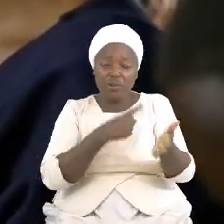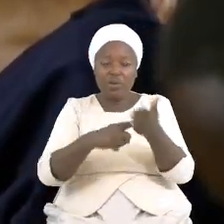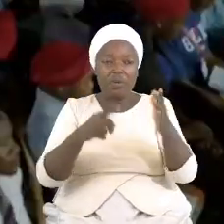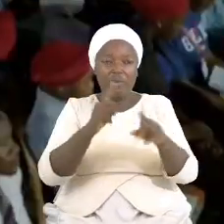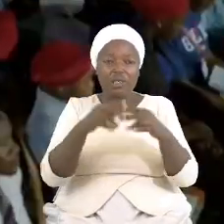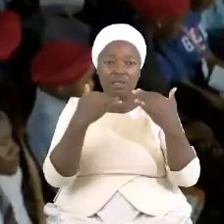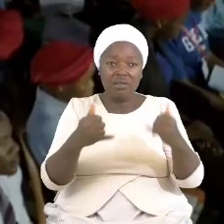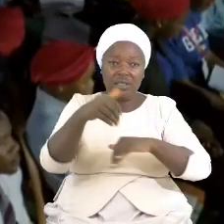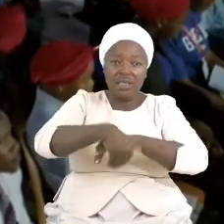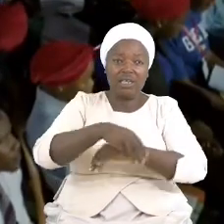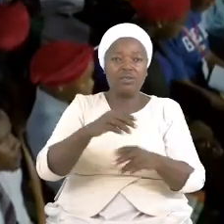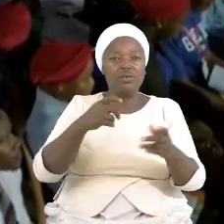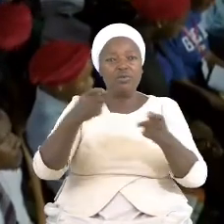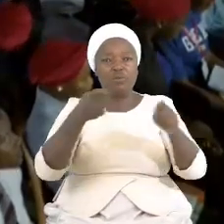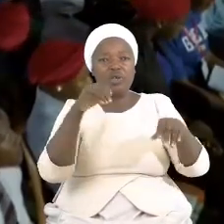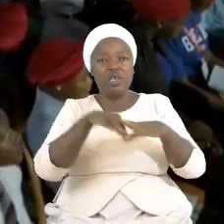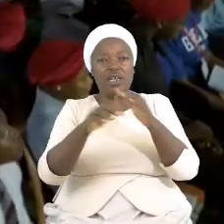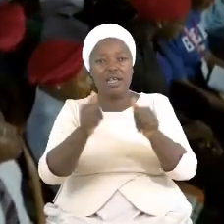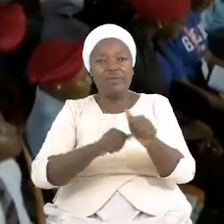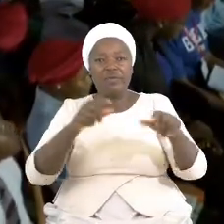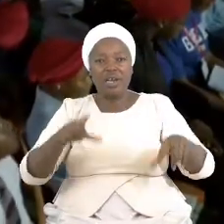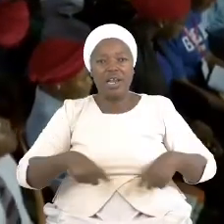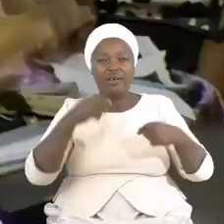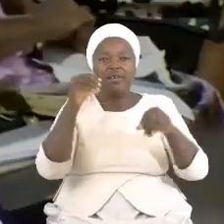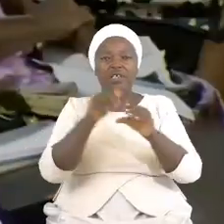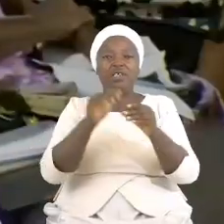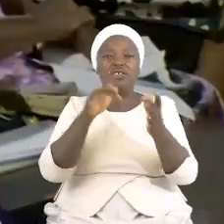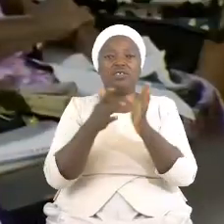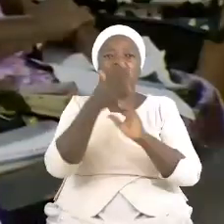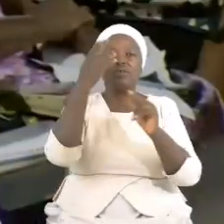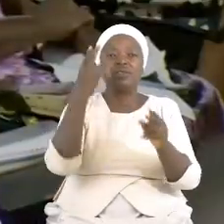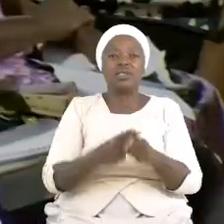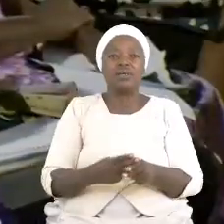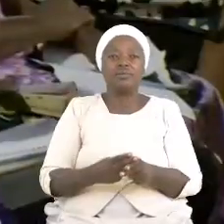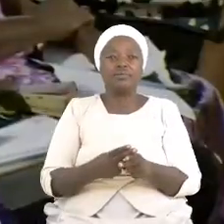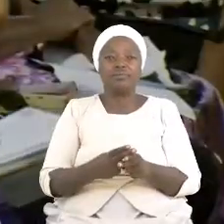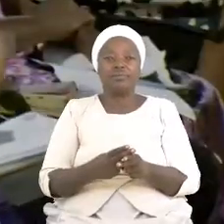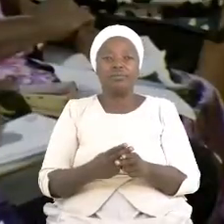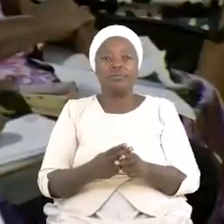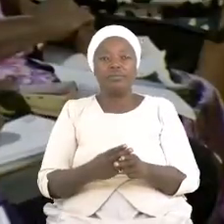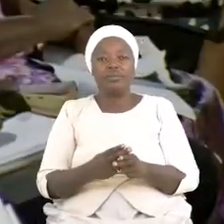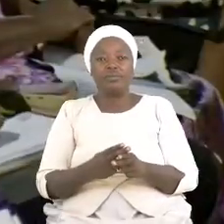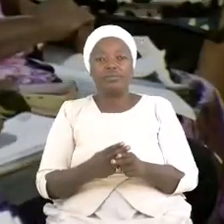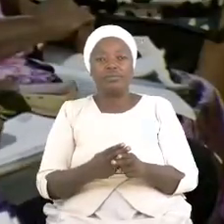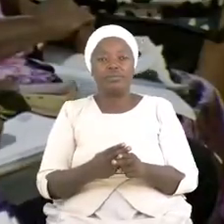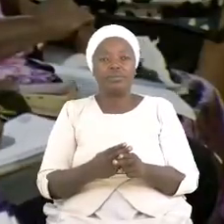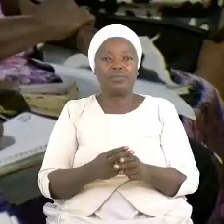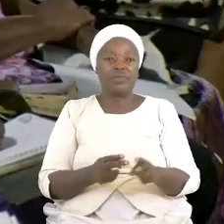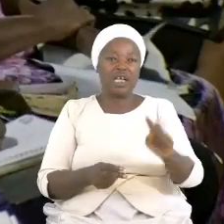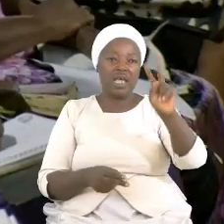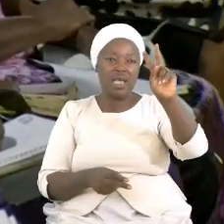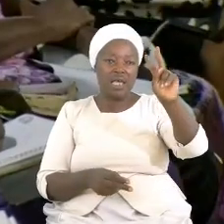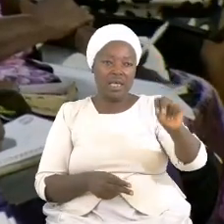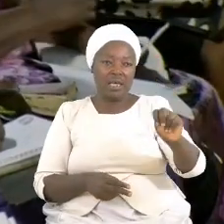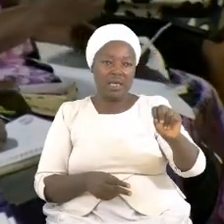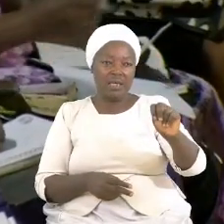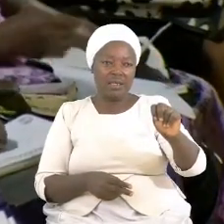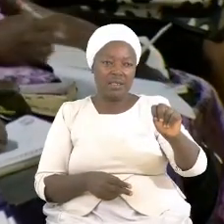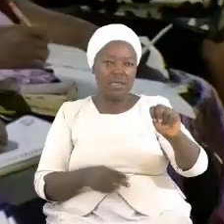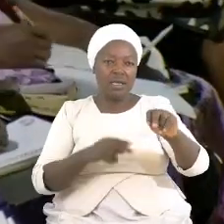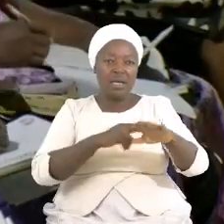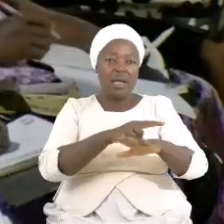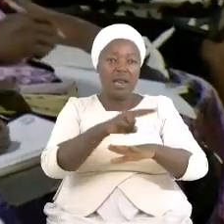dominion. In every life, in Jesus' name. And natural needs